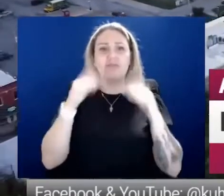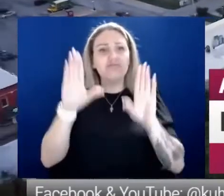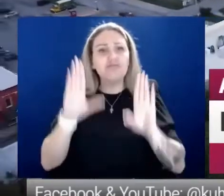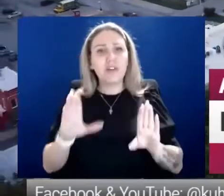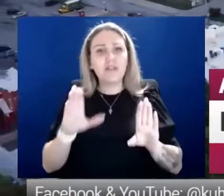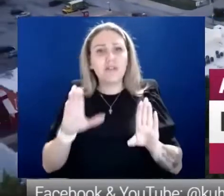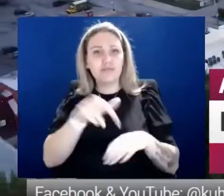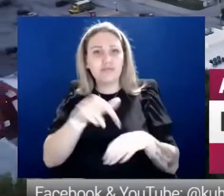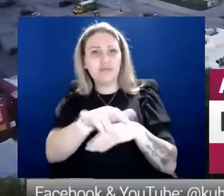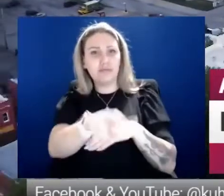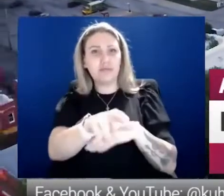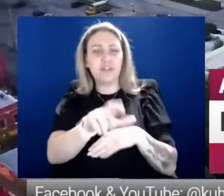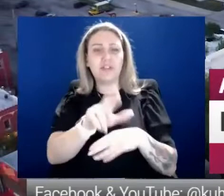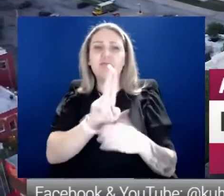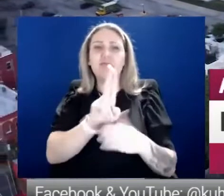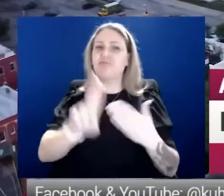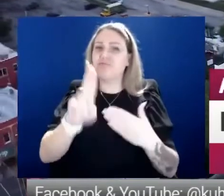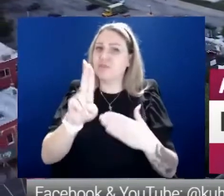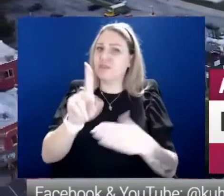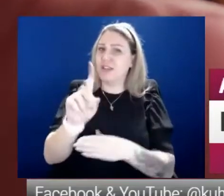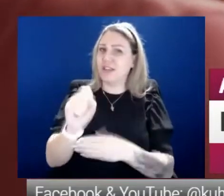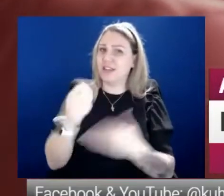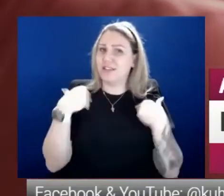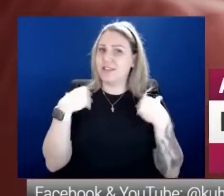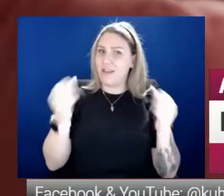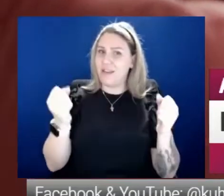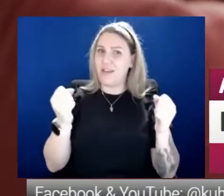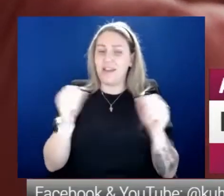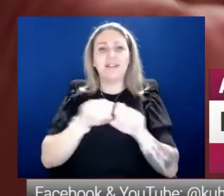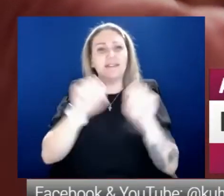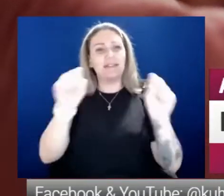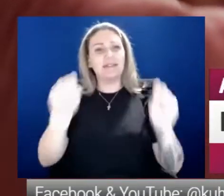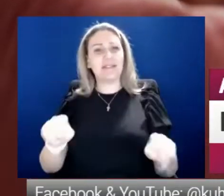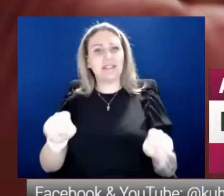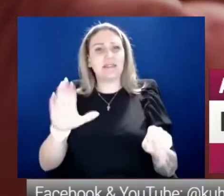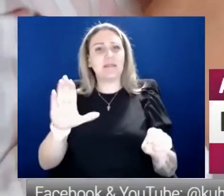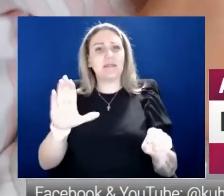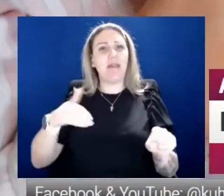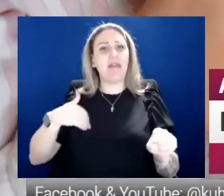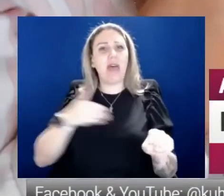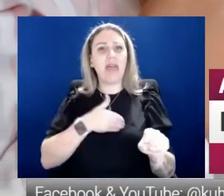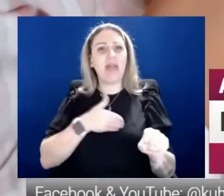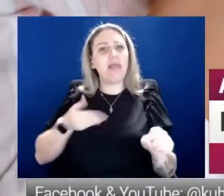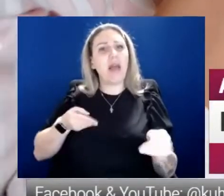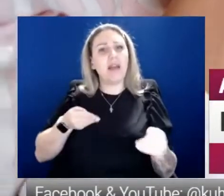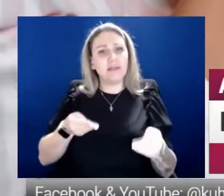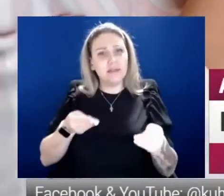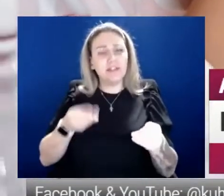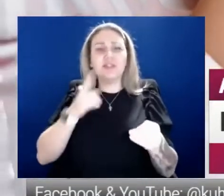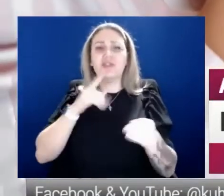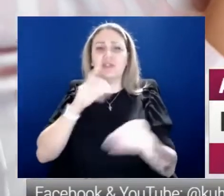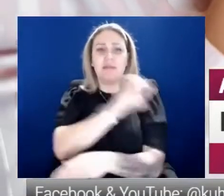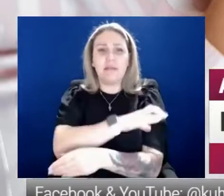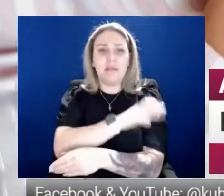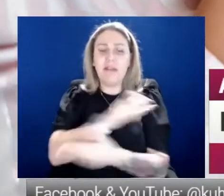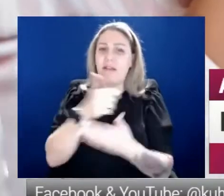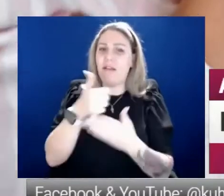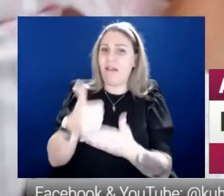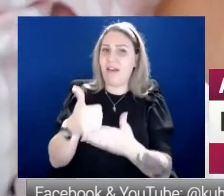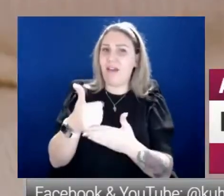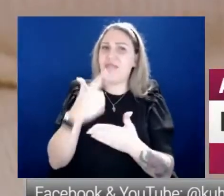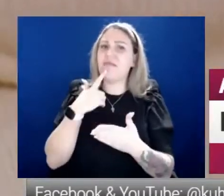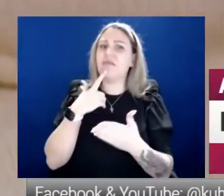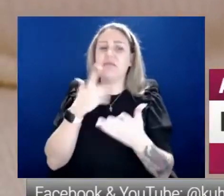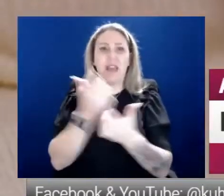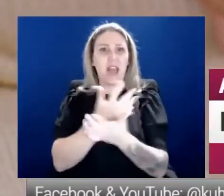University of Kansas Health System's Lactation Clinic, where the lactation consultants and nurses helped her navigate everything from proper